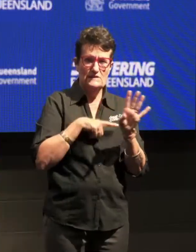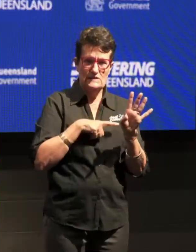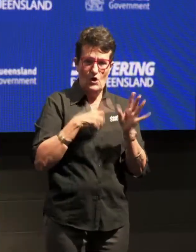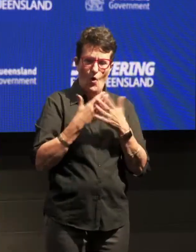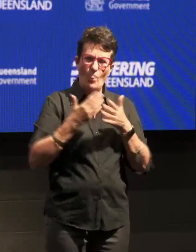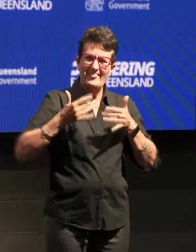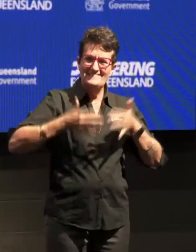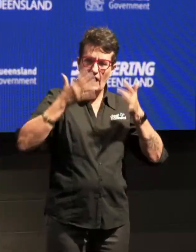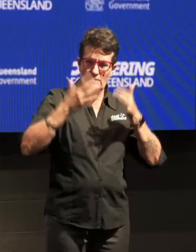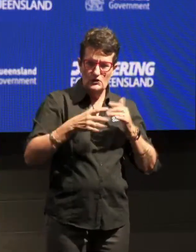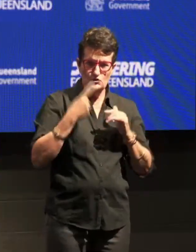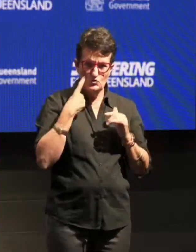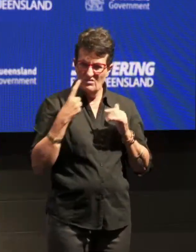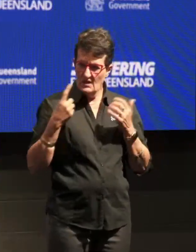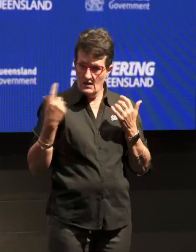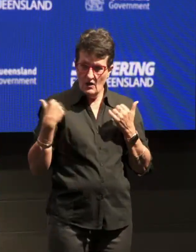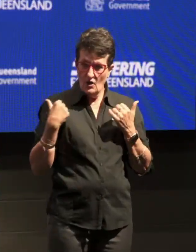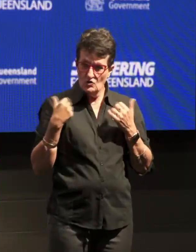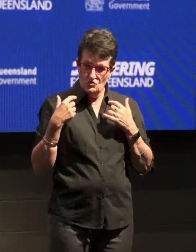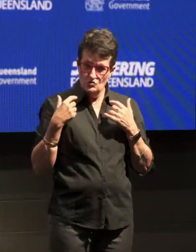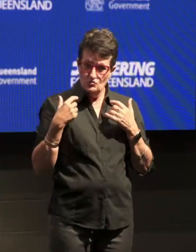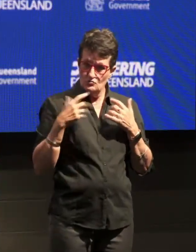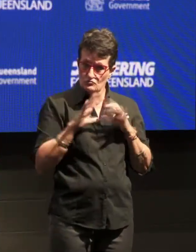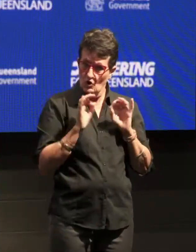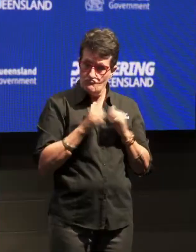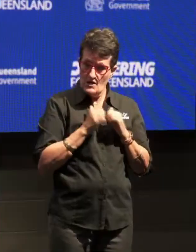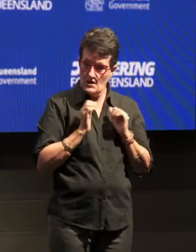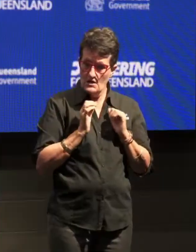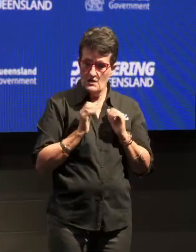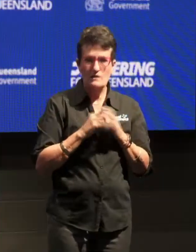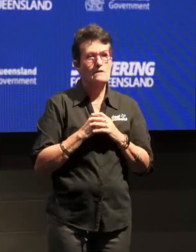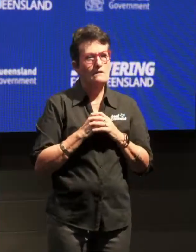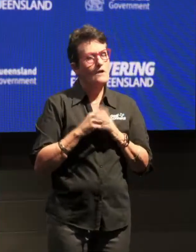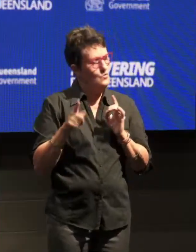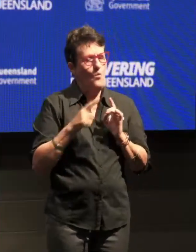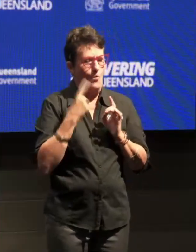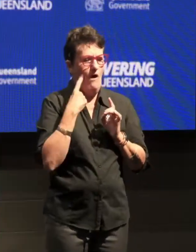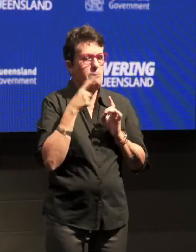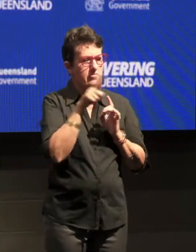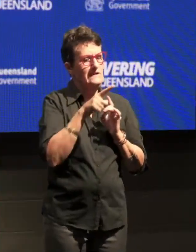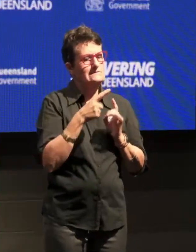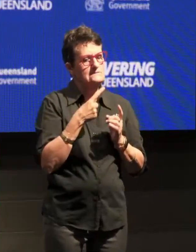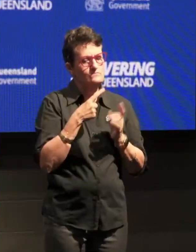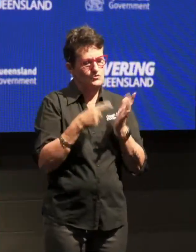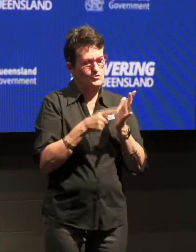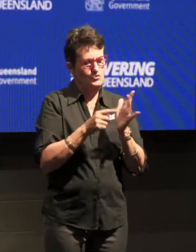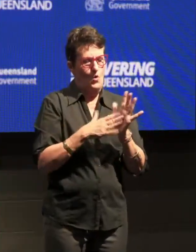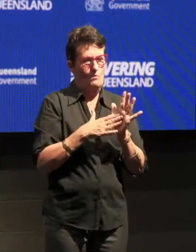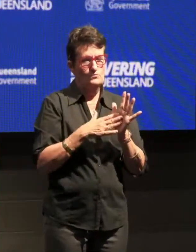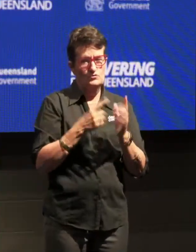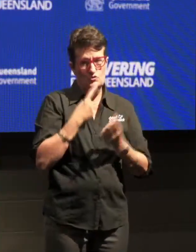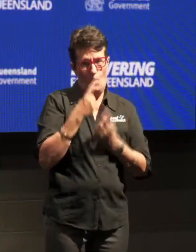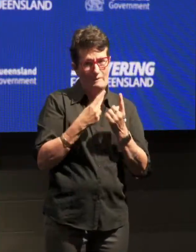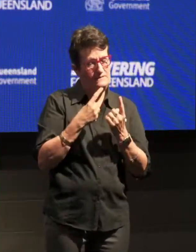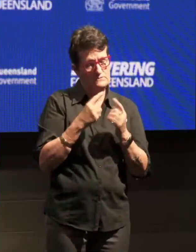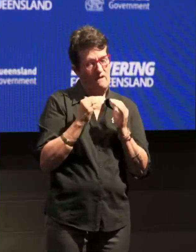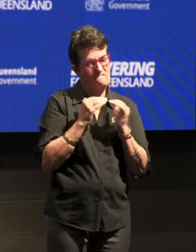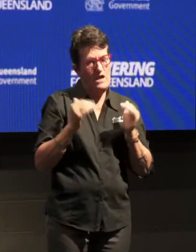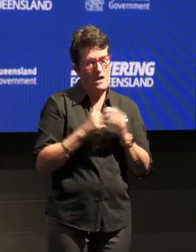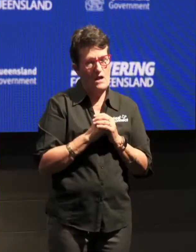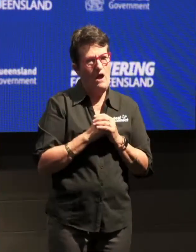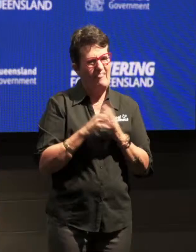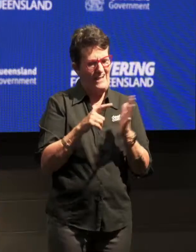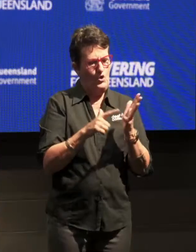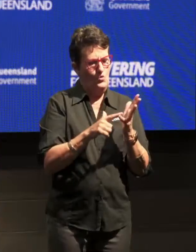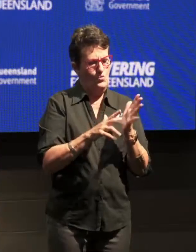Yeah. Do you dispute that? Do you think you've been... No, I think those comments are fair, and that's a reflection of how broken the Unify system